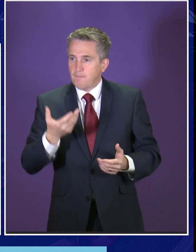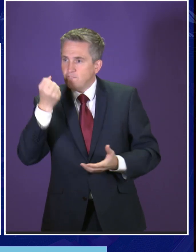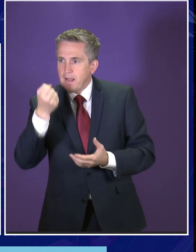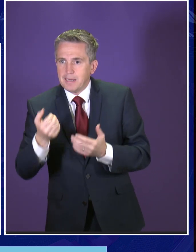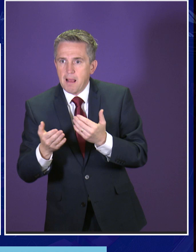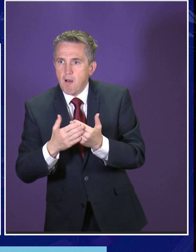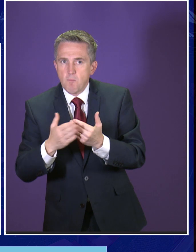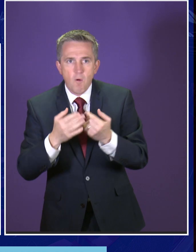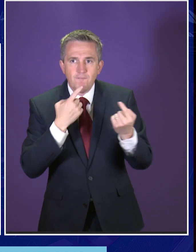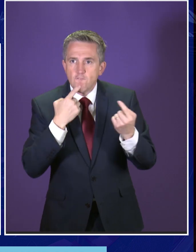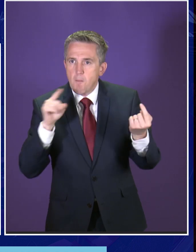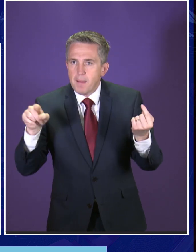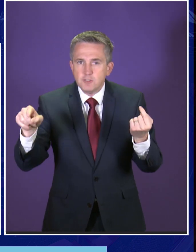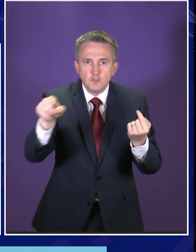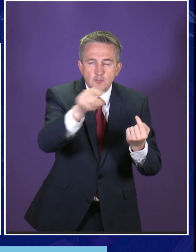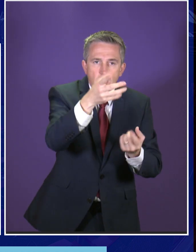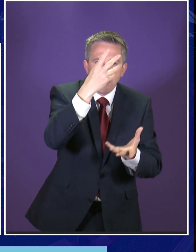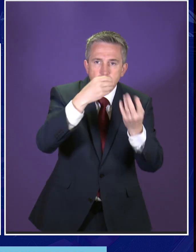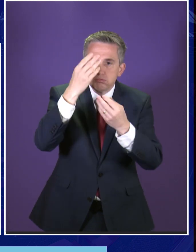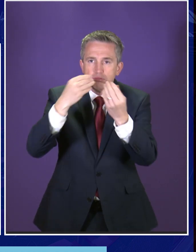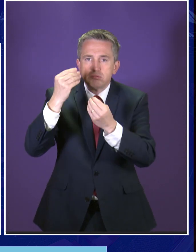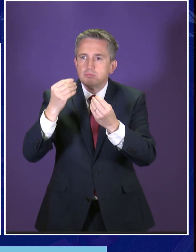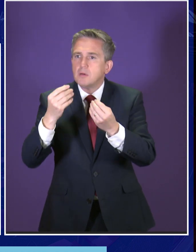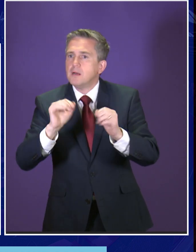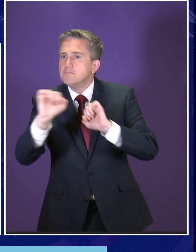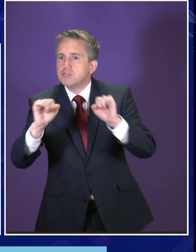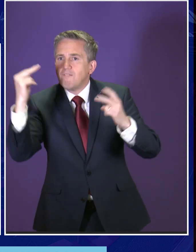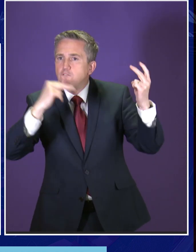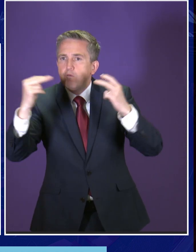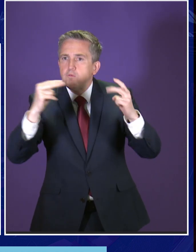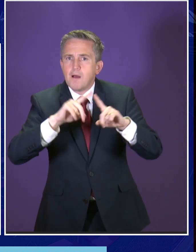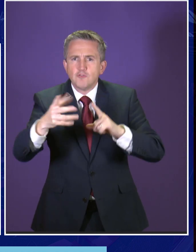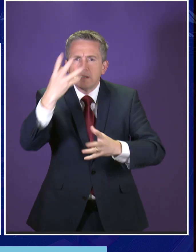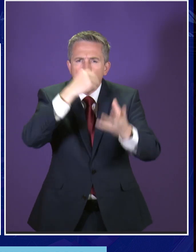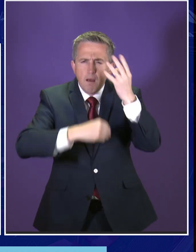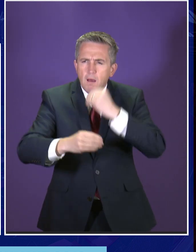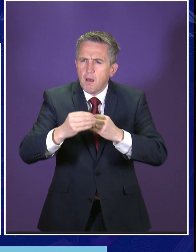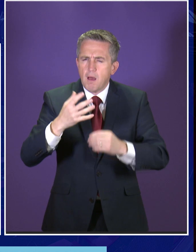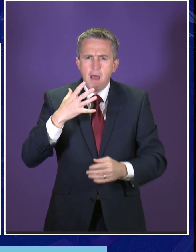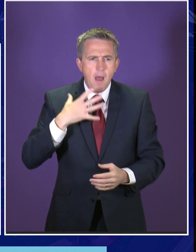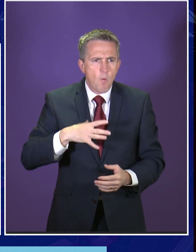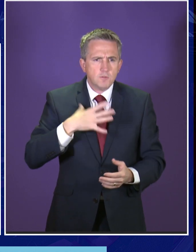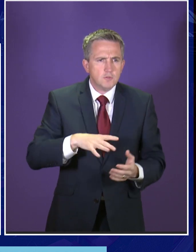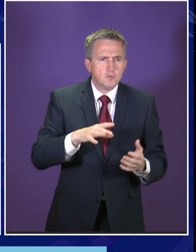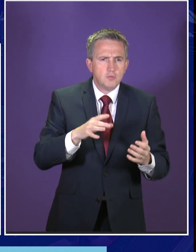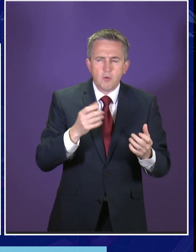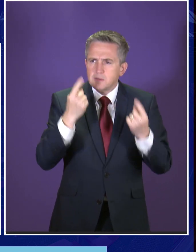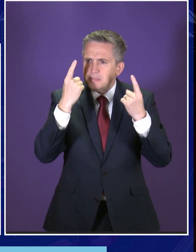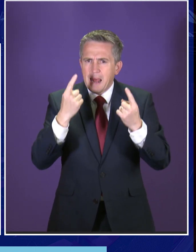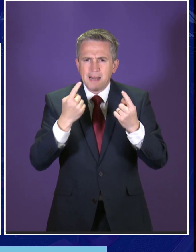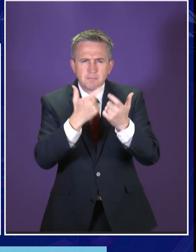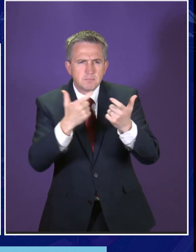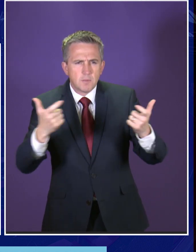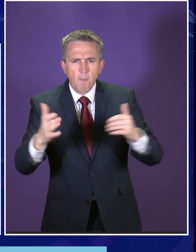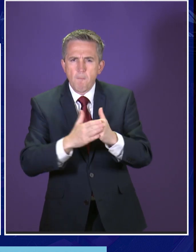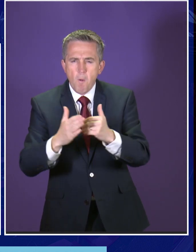another imagination, and of course, another worldview. I was thirsting for all the grandmothers and grandfathers that I never